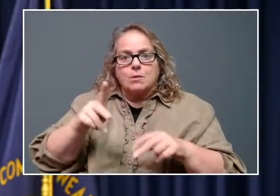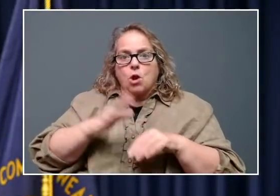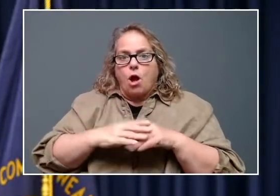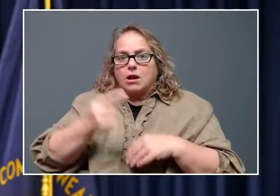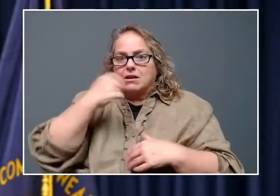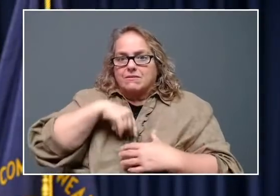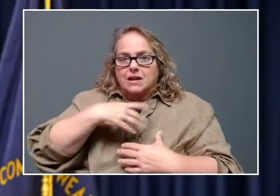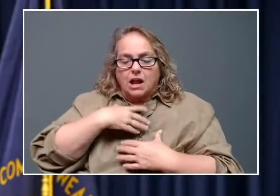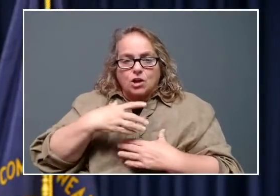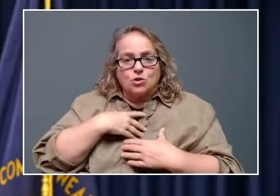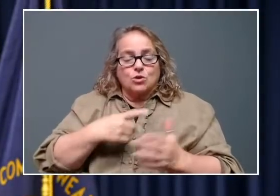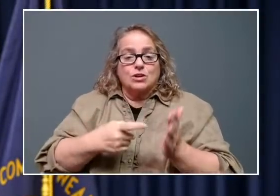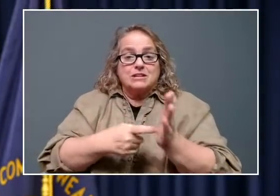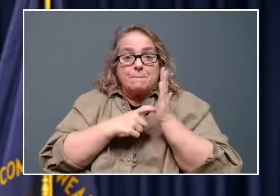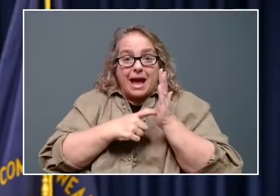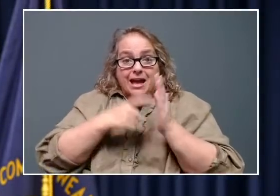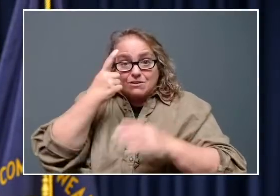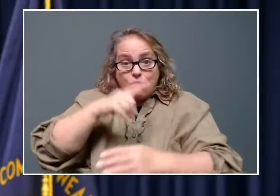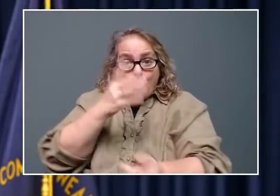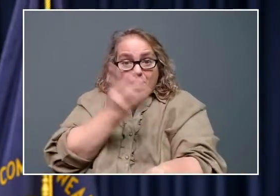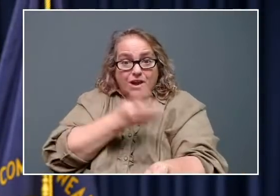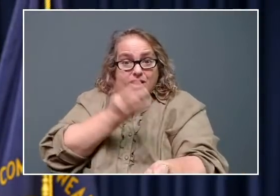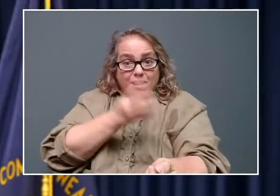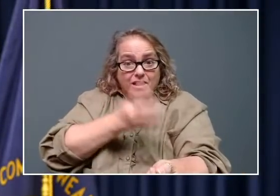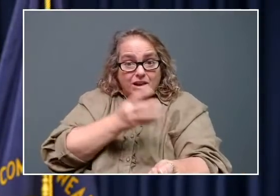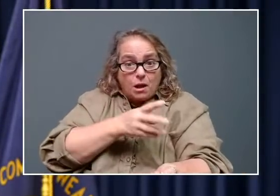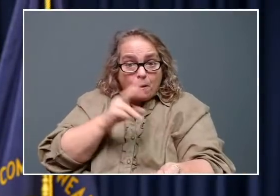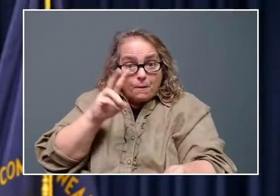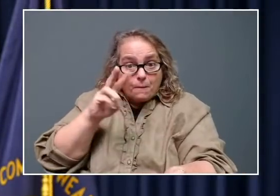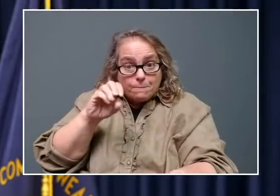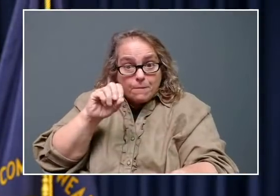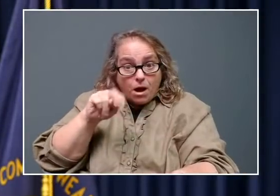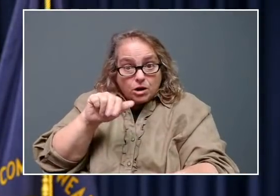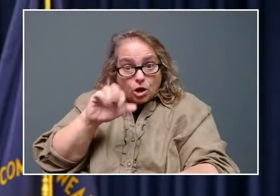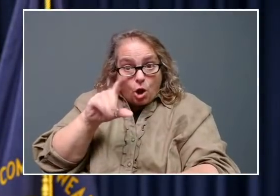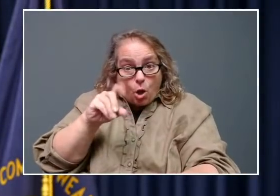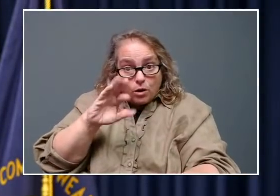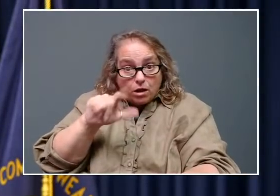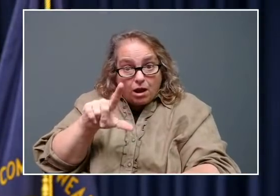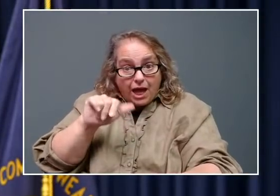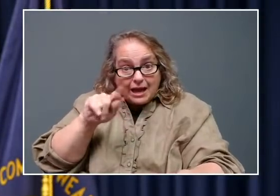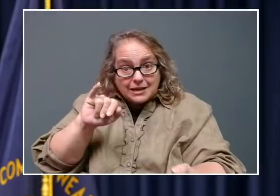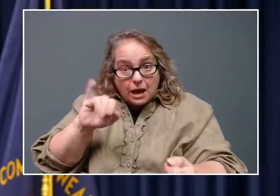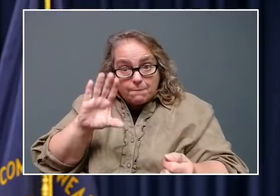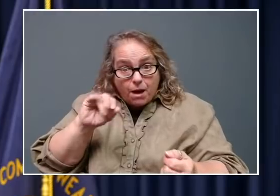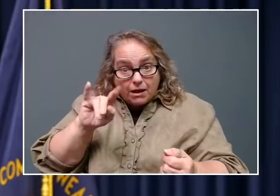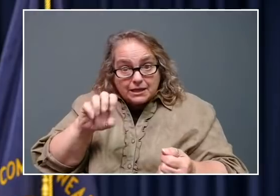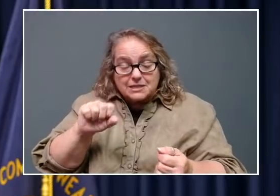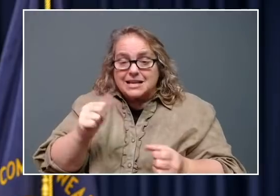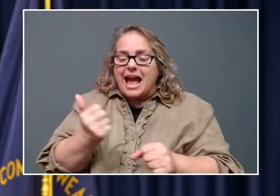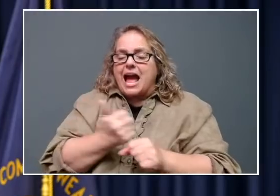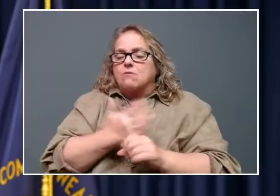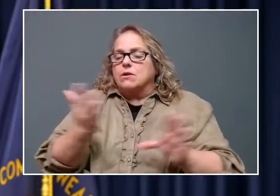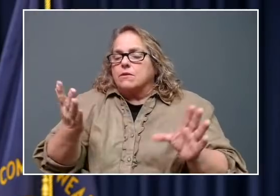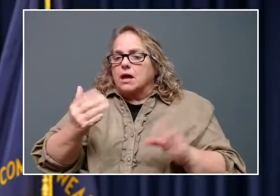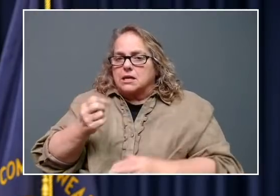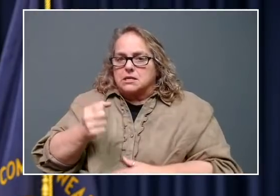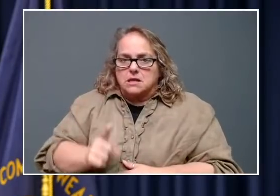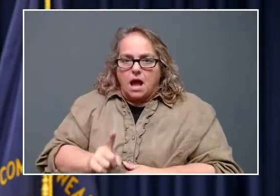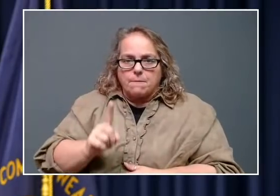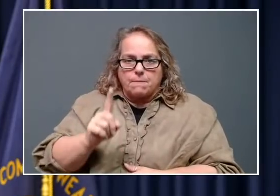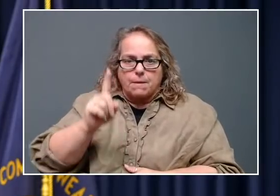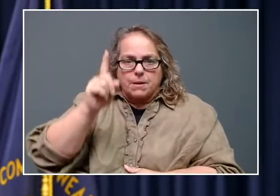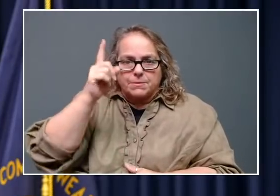monoclonal antibodies, everything across the board is going up. We are certainly in another escalation. As